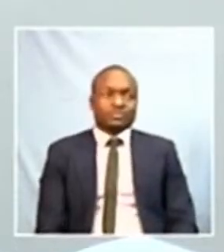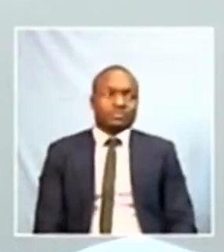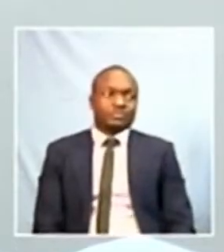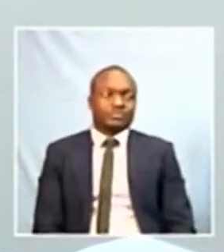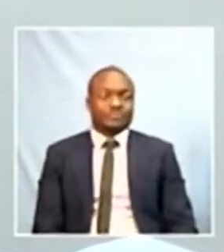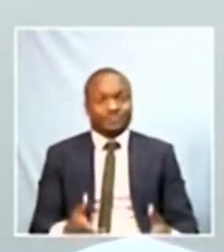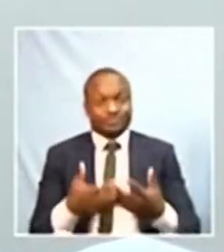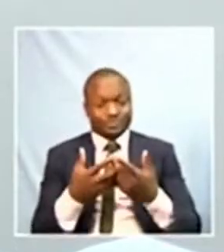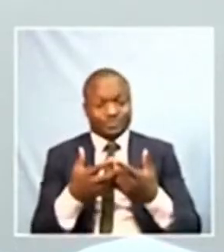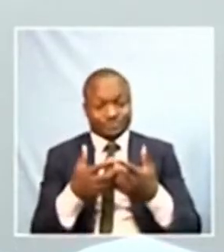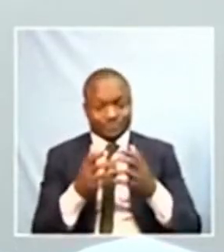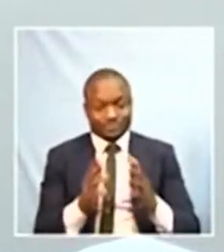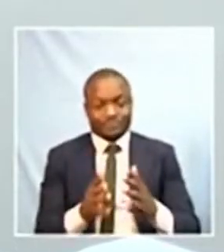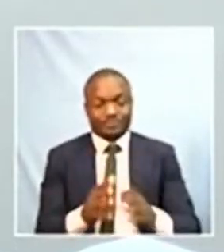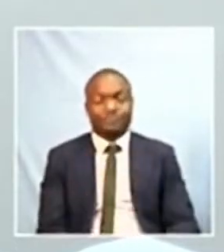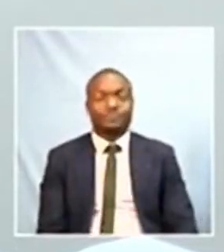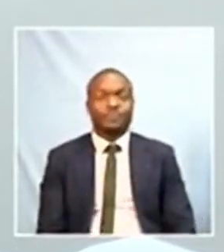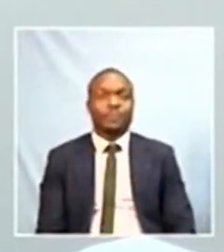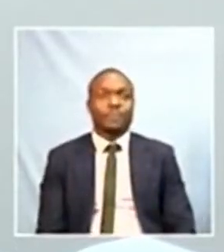Engineer.